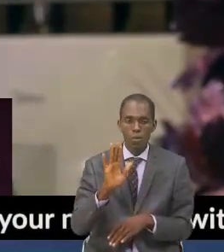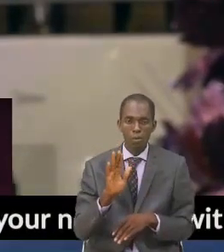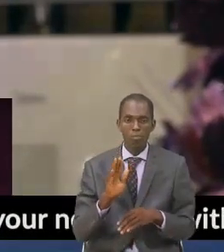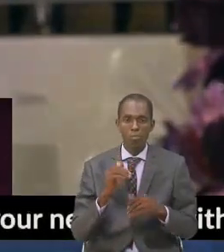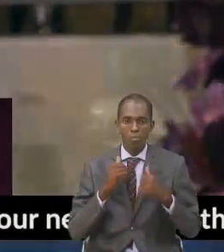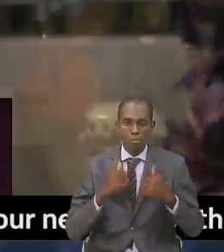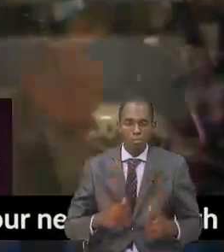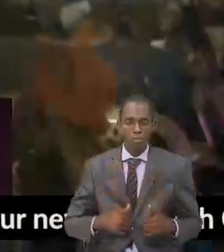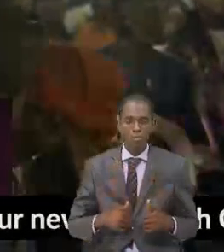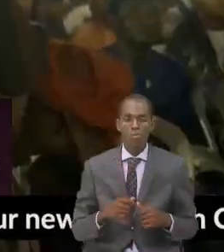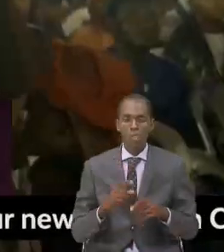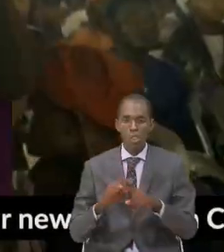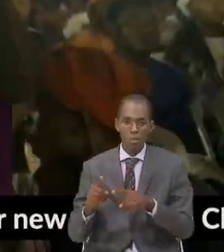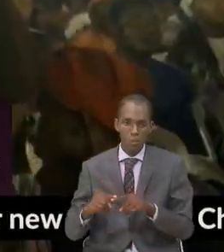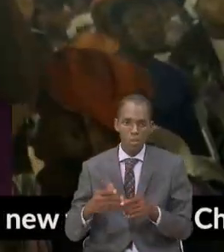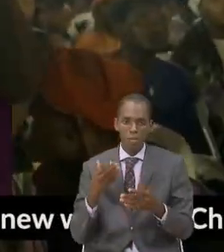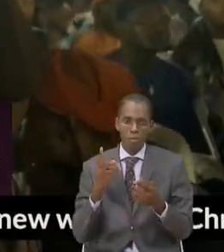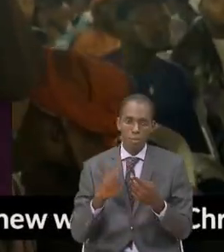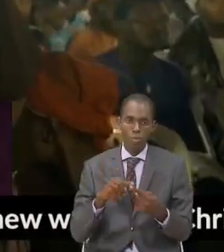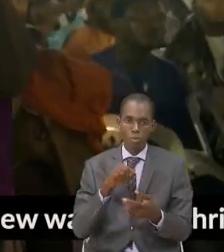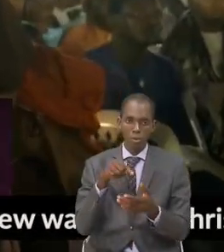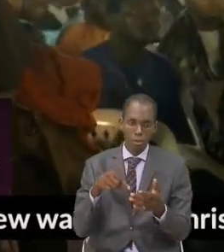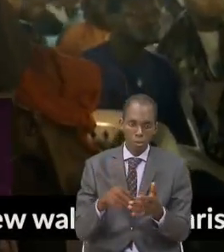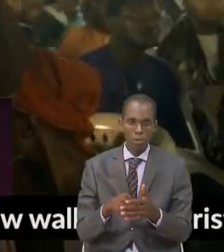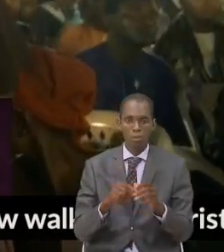If you're online,